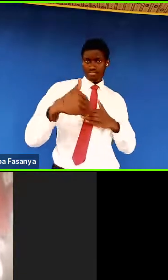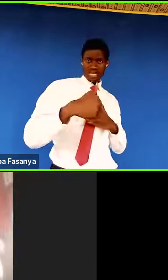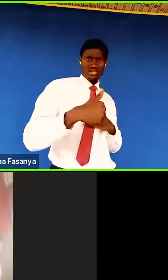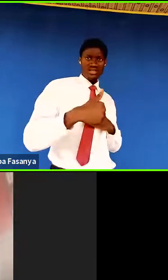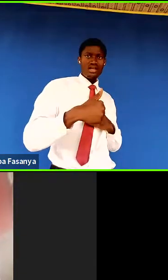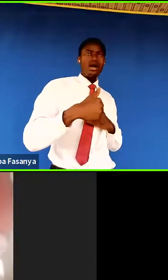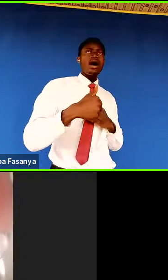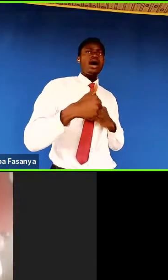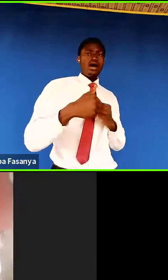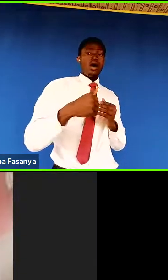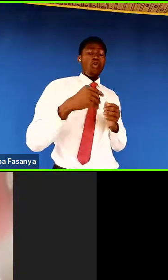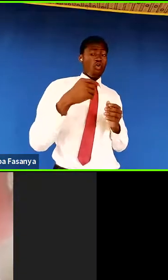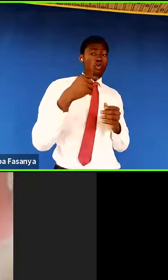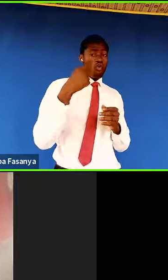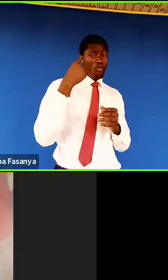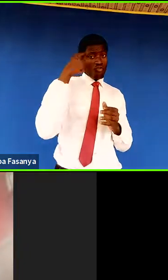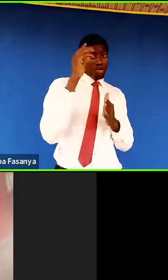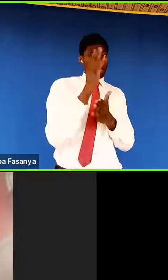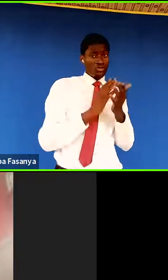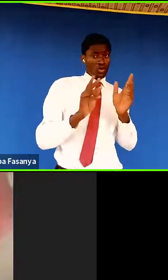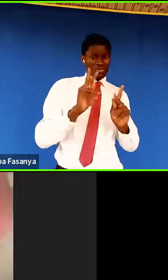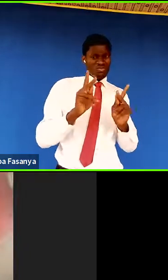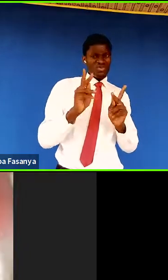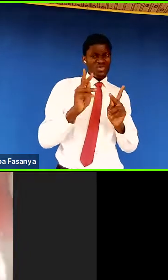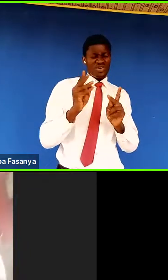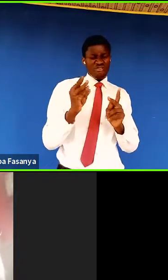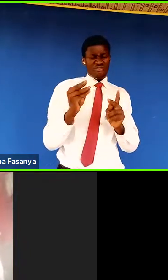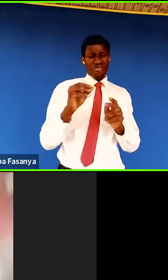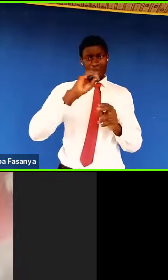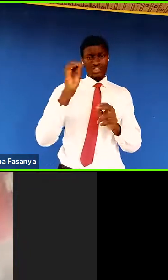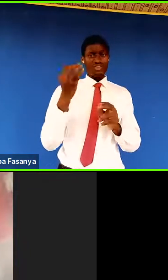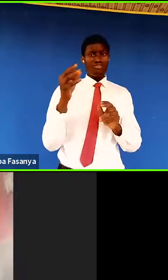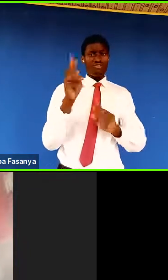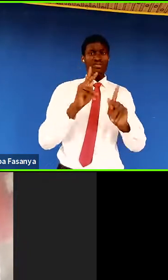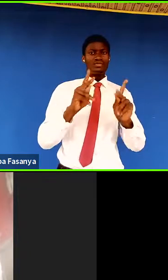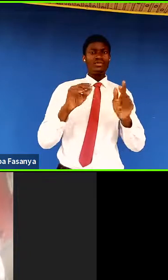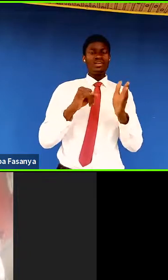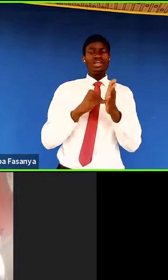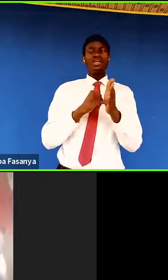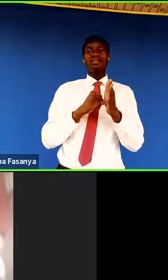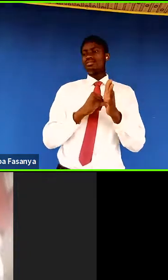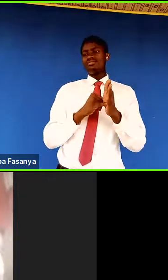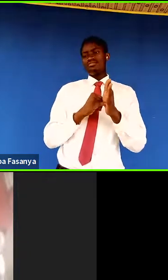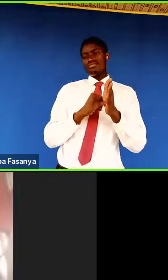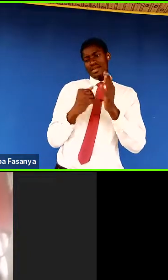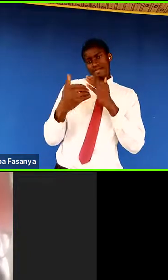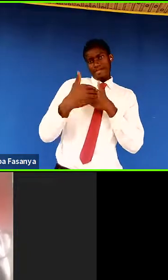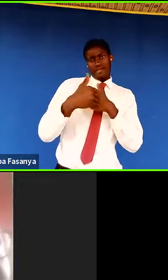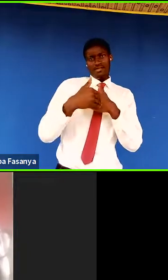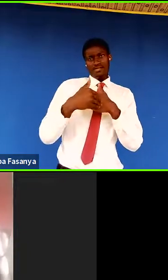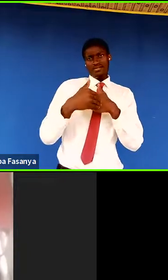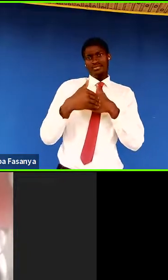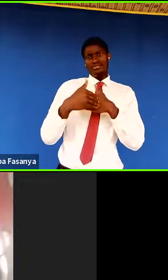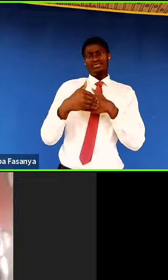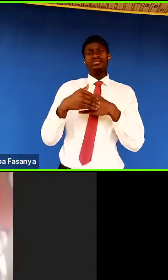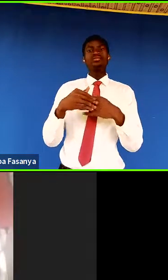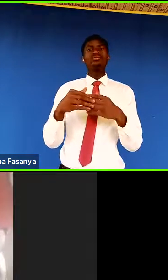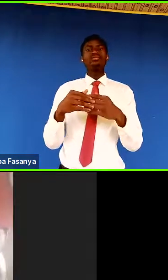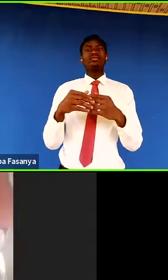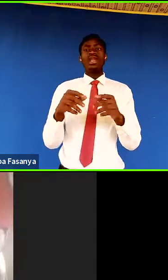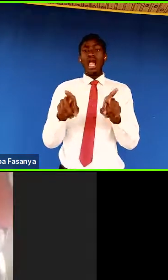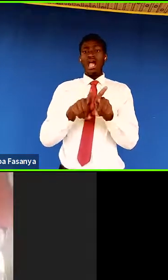people, a small percentage of people is bent backwards. So we call it retroverted uterus. Okay, and so as a result of that,